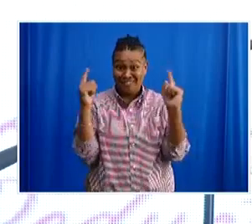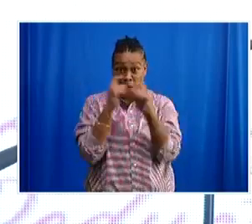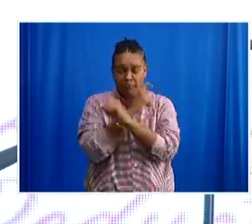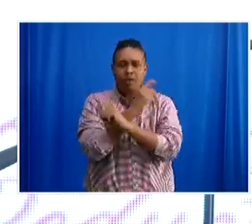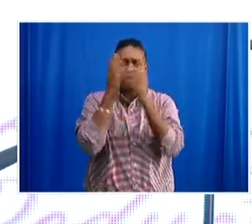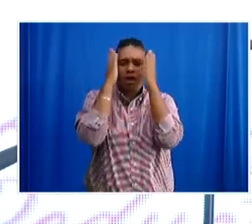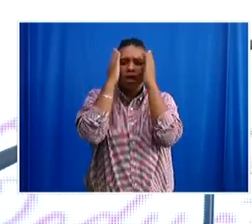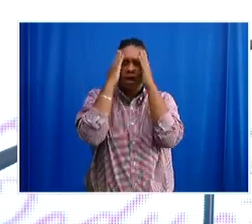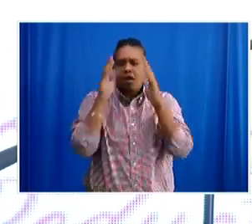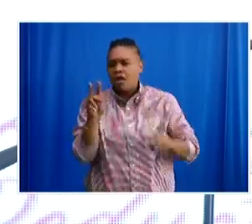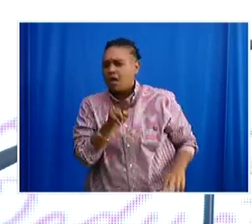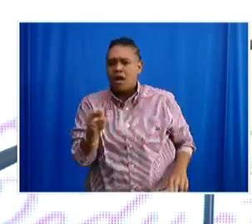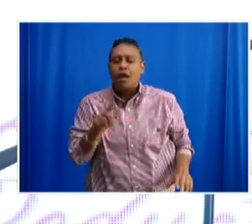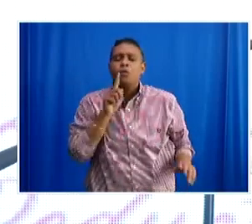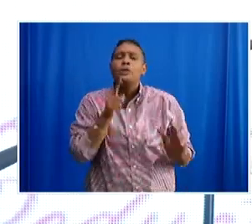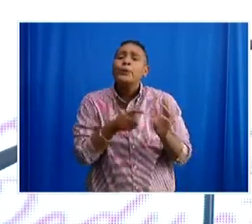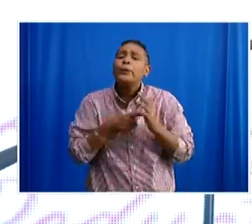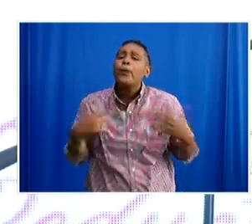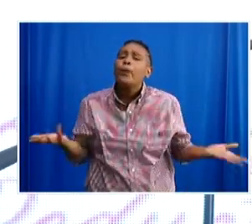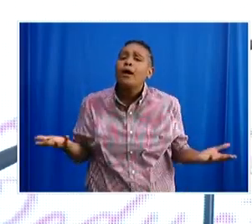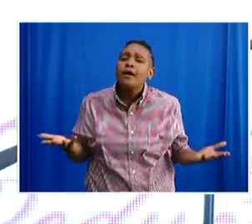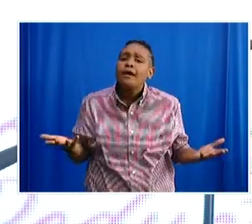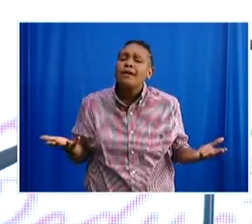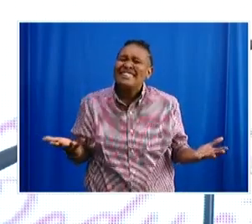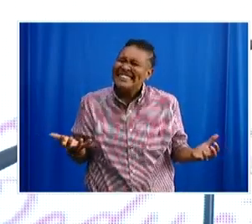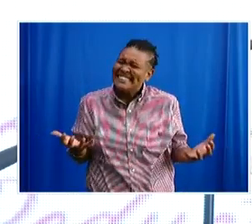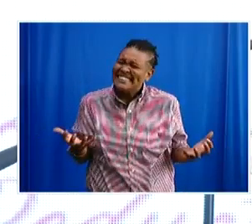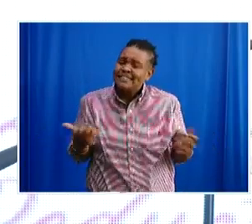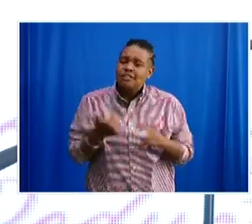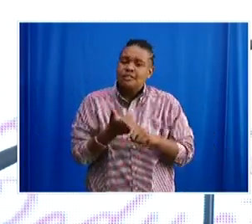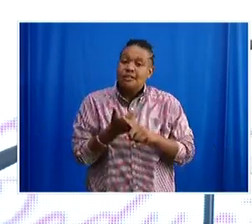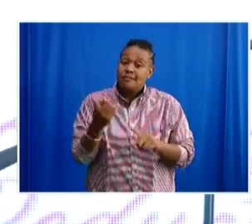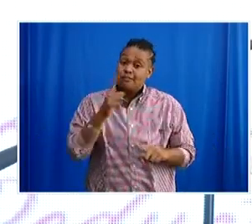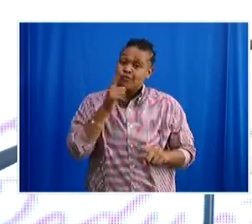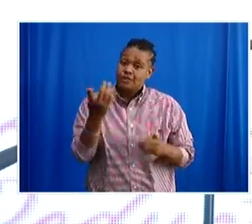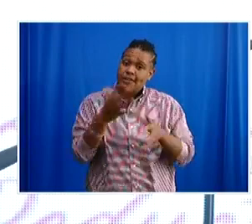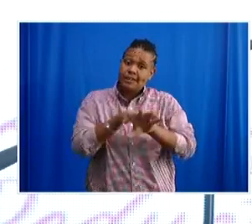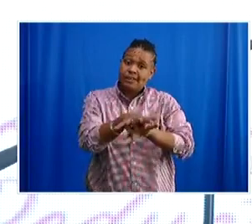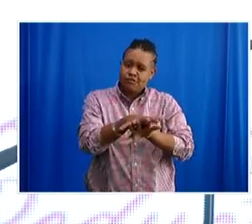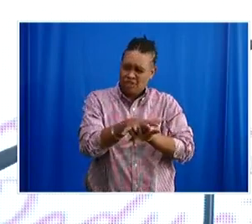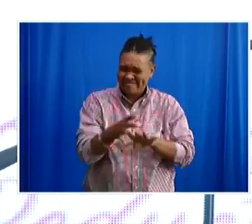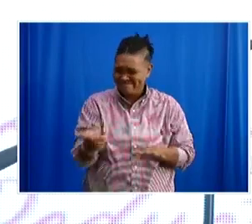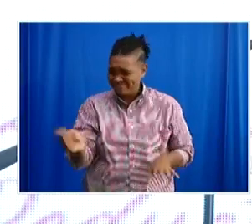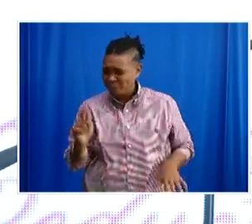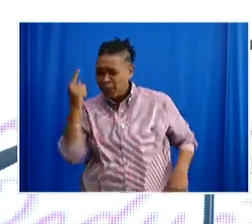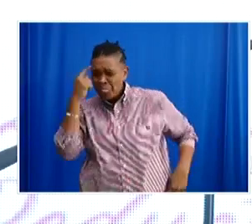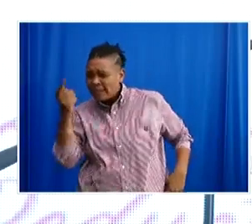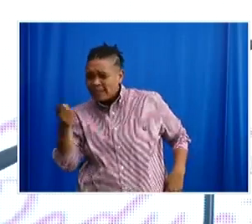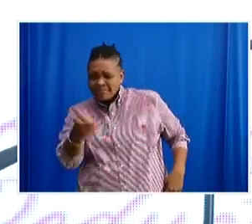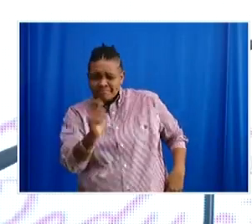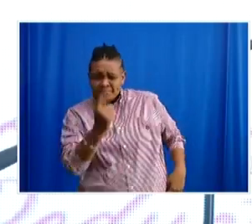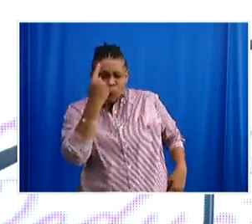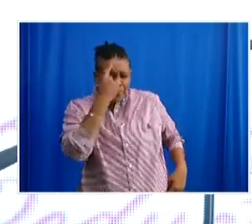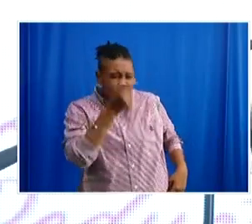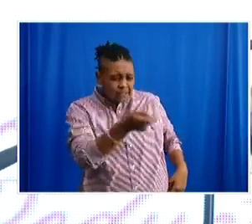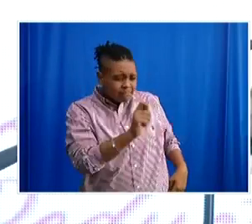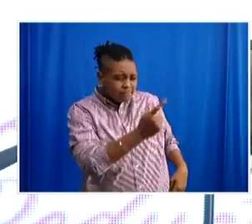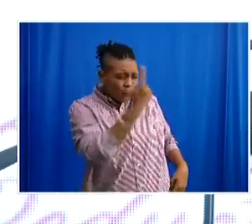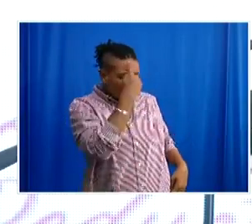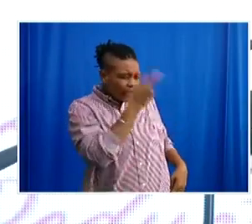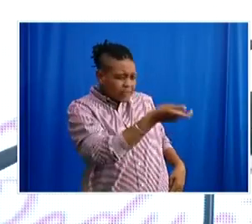complexity demands an integrated approach and